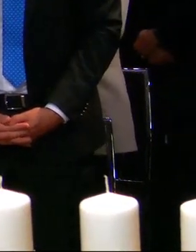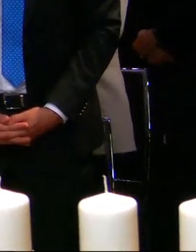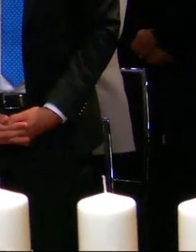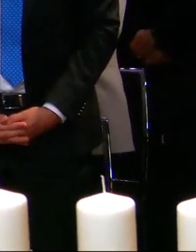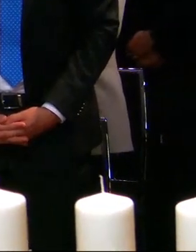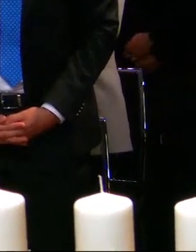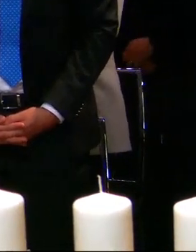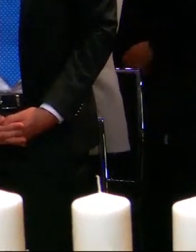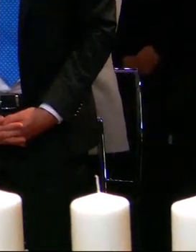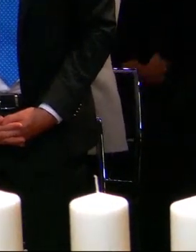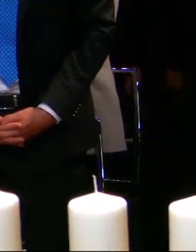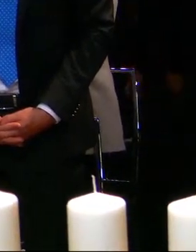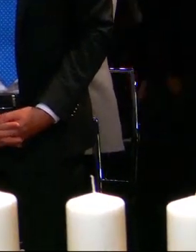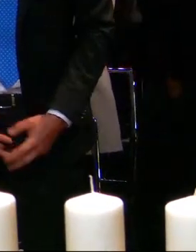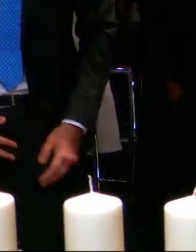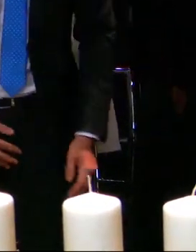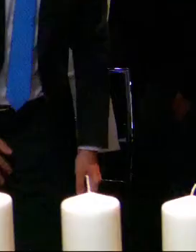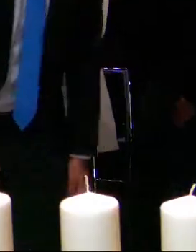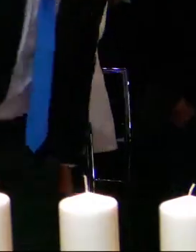Thank you.